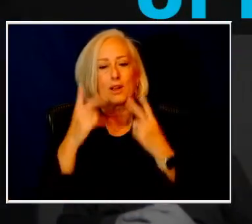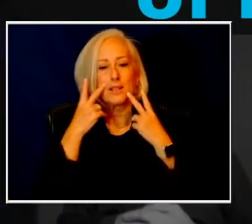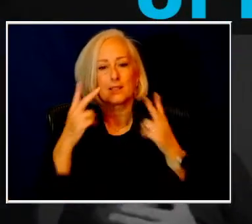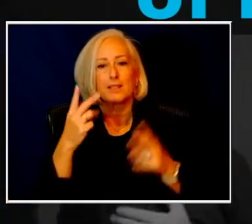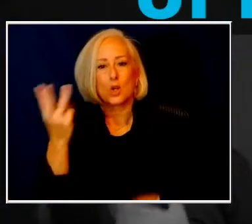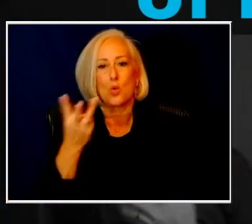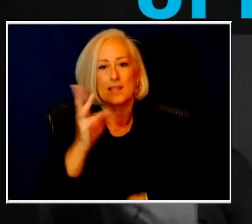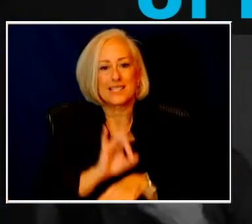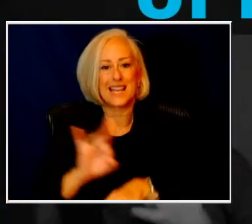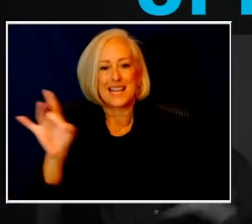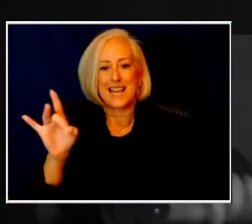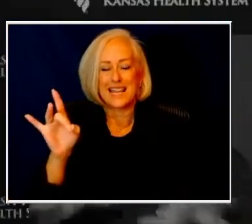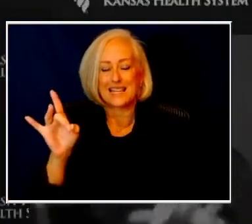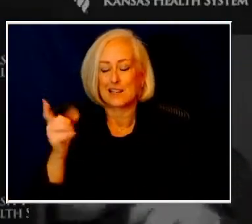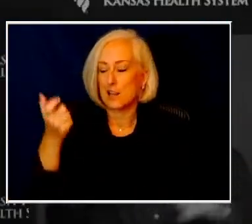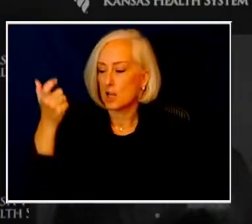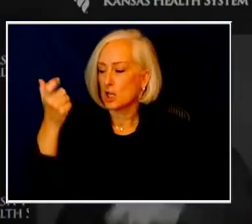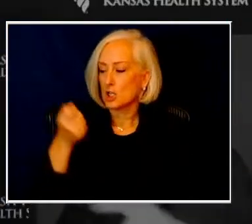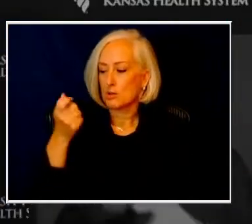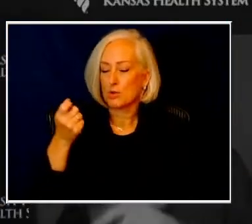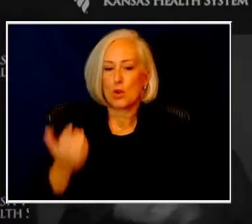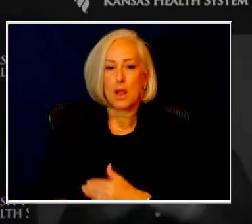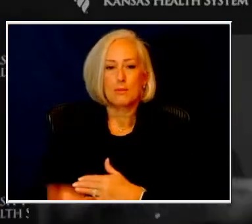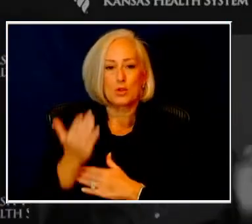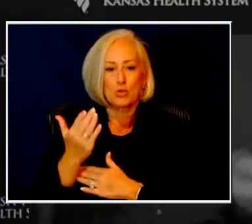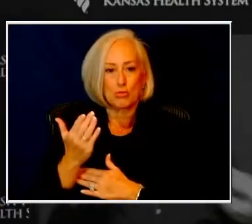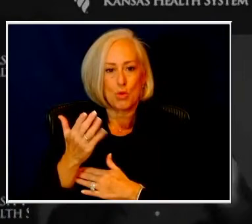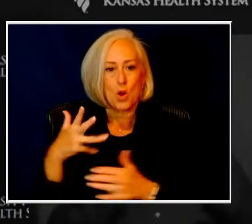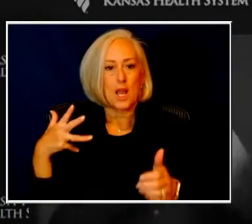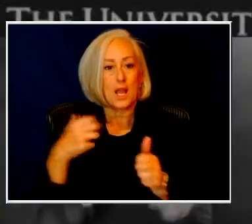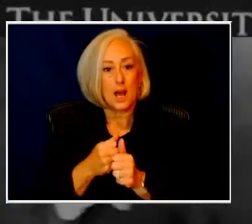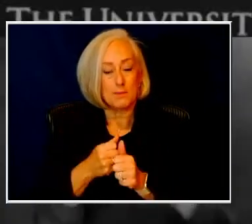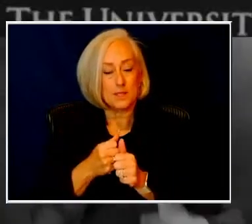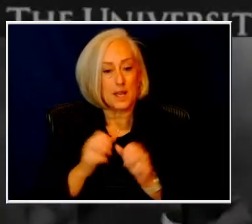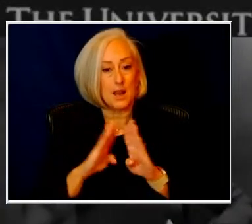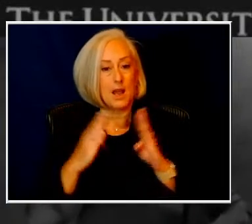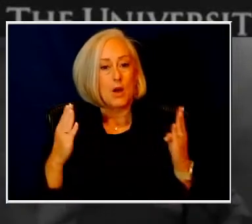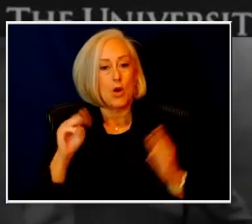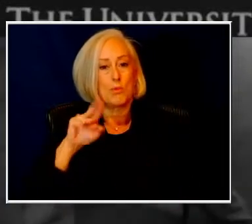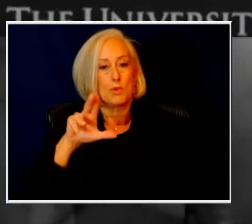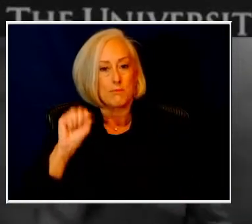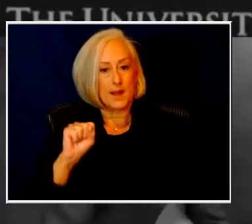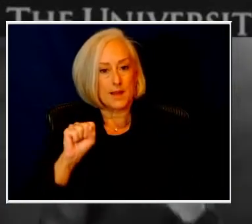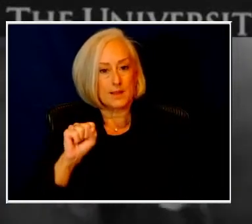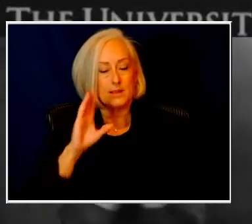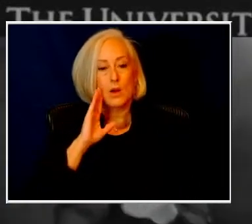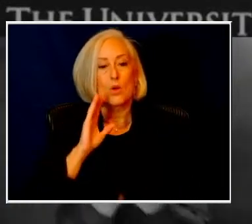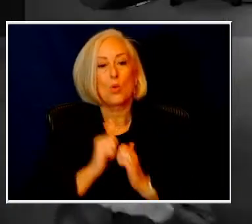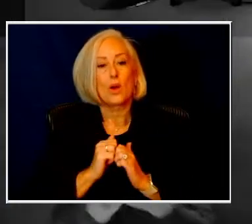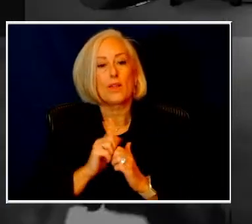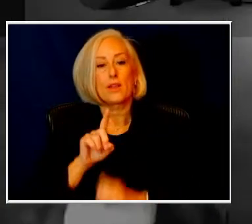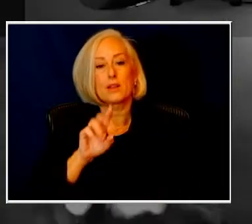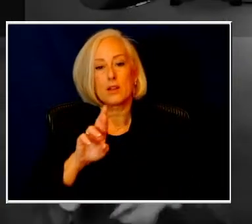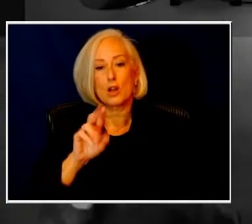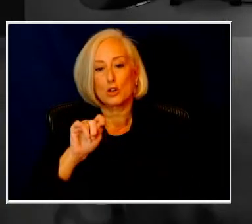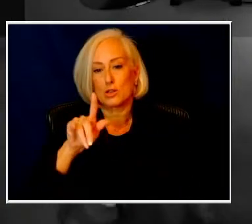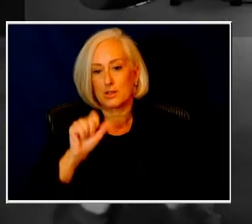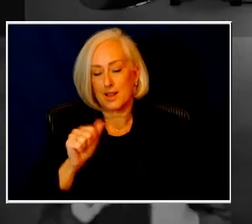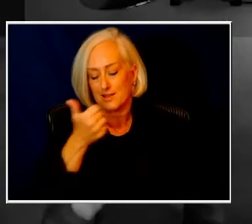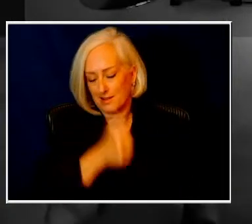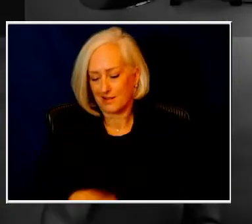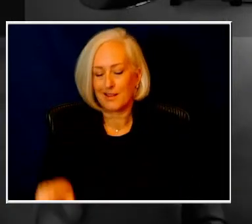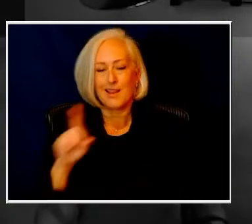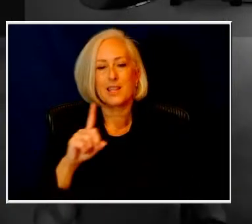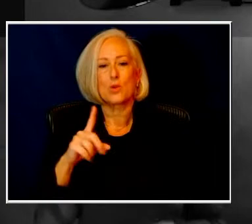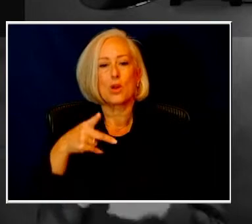Subscribe to our morning medical update and Open Mics with Dr. Stites podcast. Now, everywhere podcasts are available.